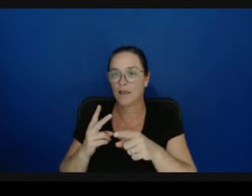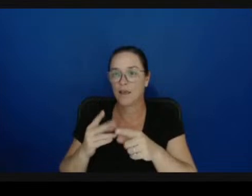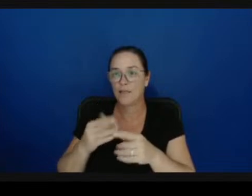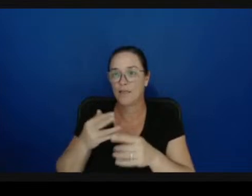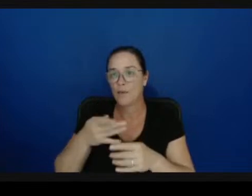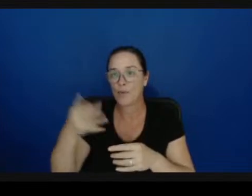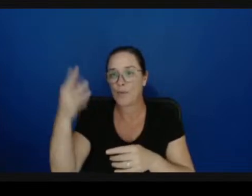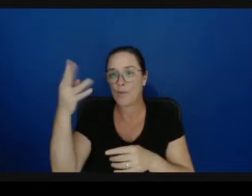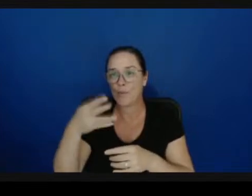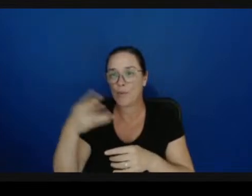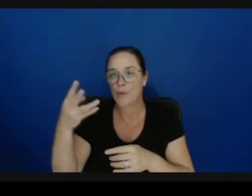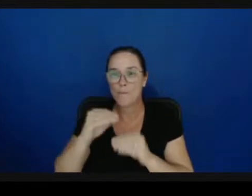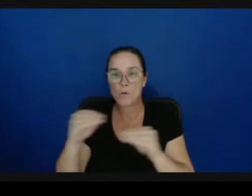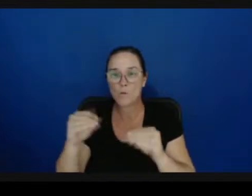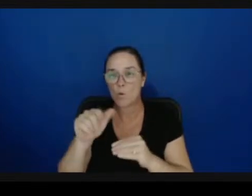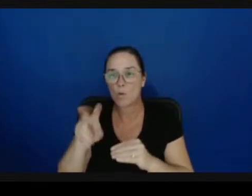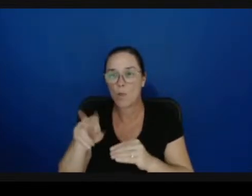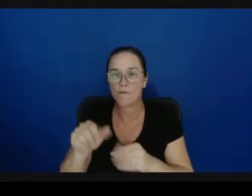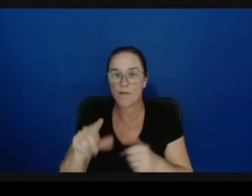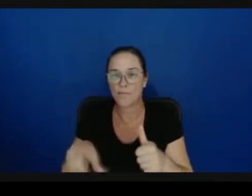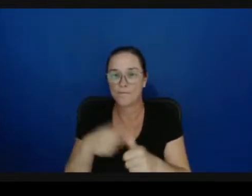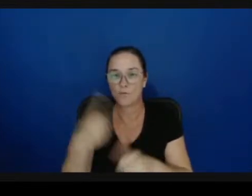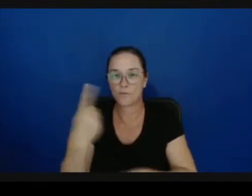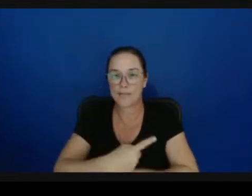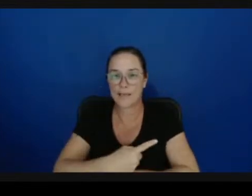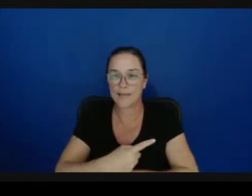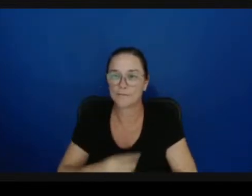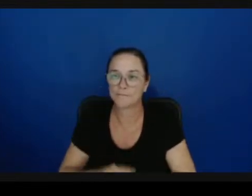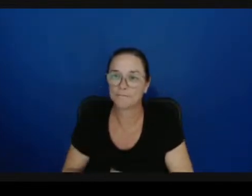lava coming out yet on that very first day.